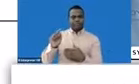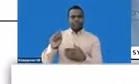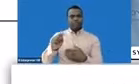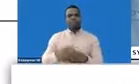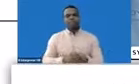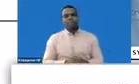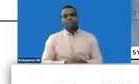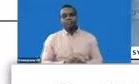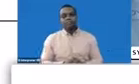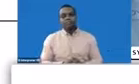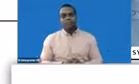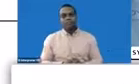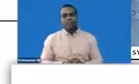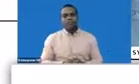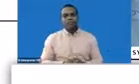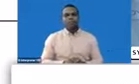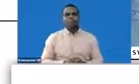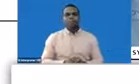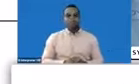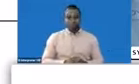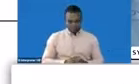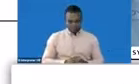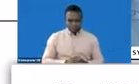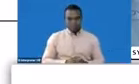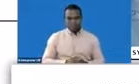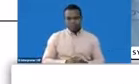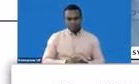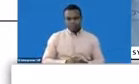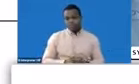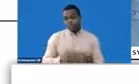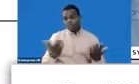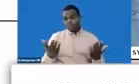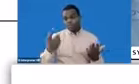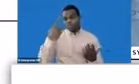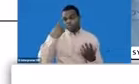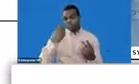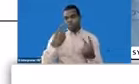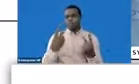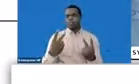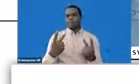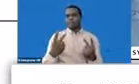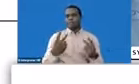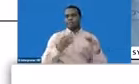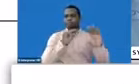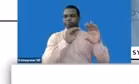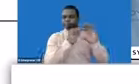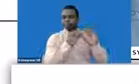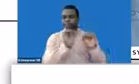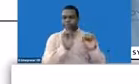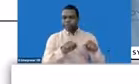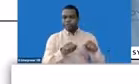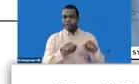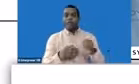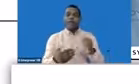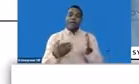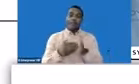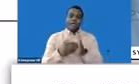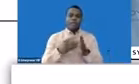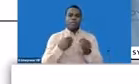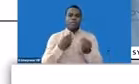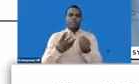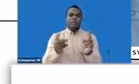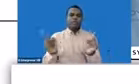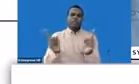Here again, just a short overview of the content of the repository along two aspects. First of all, there